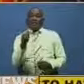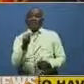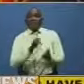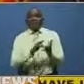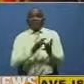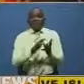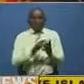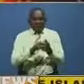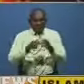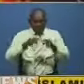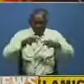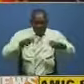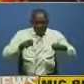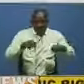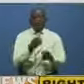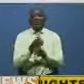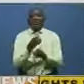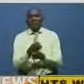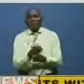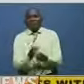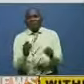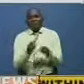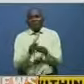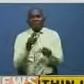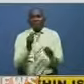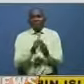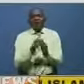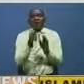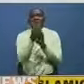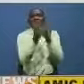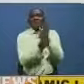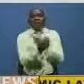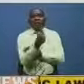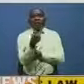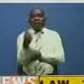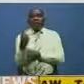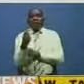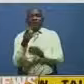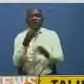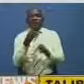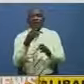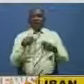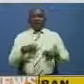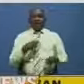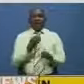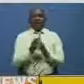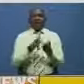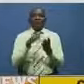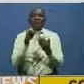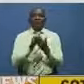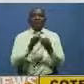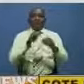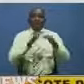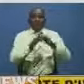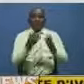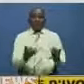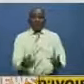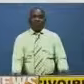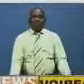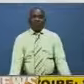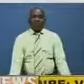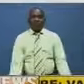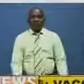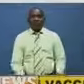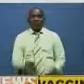medical diagnosis and treatment in the Agenda 111 healthcare facilities being developed.